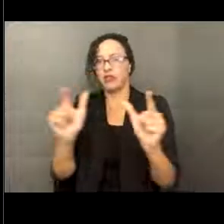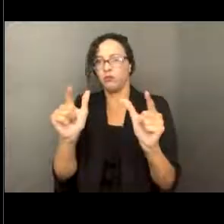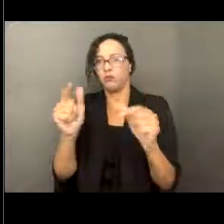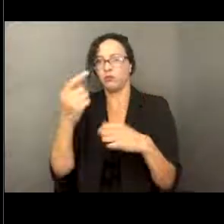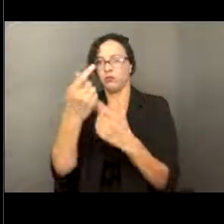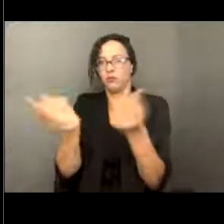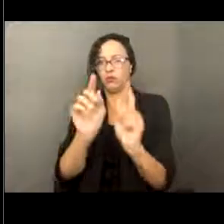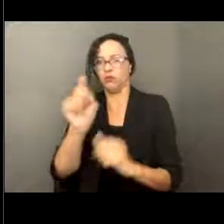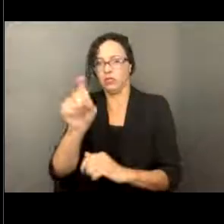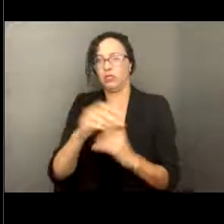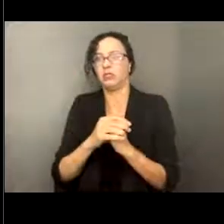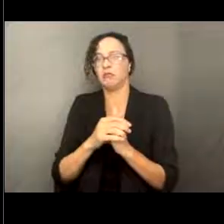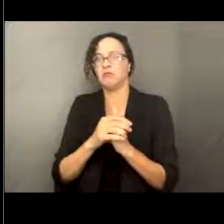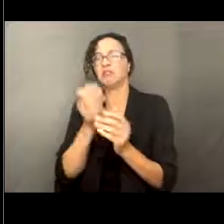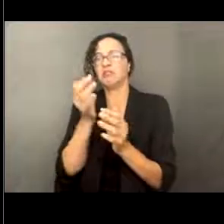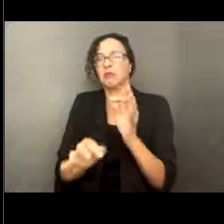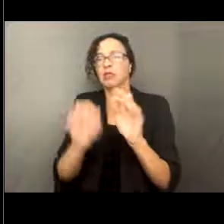at